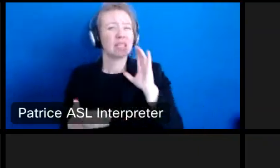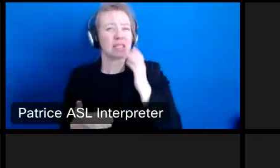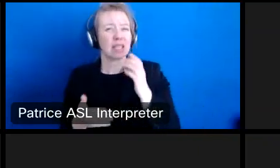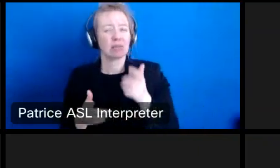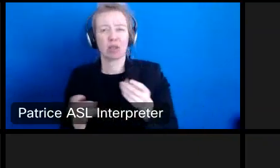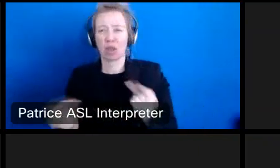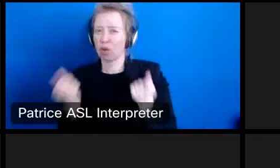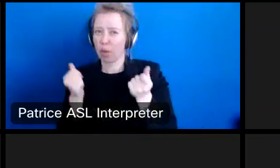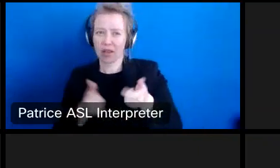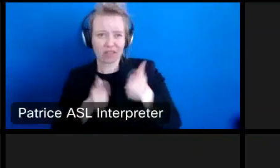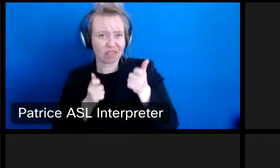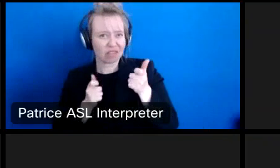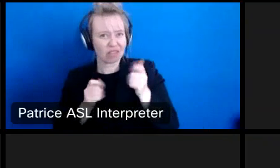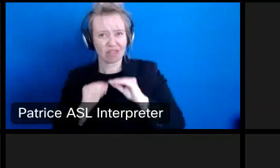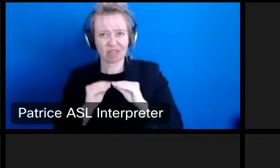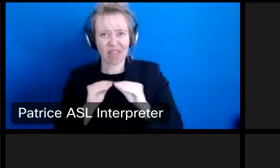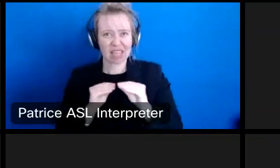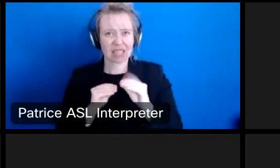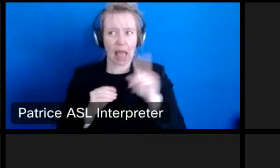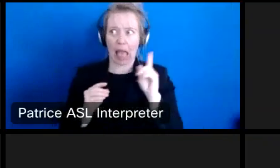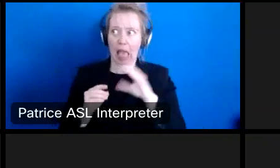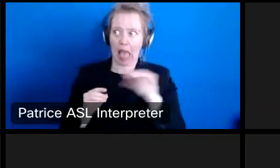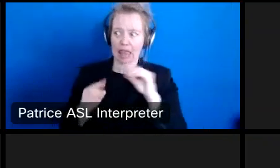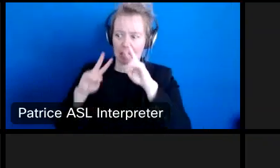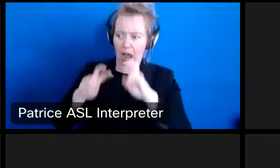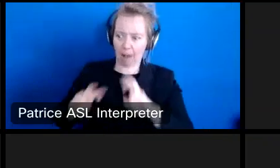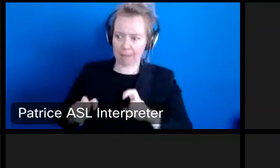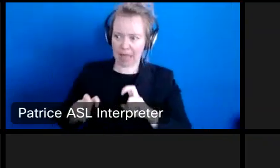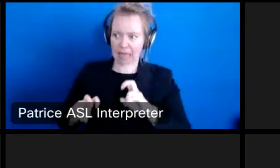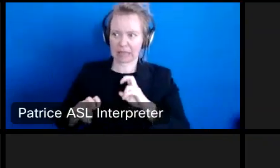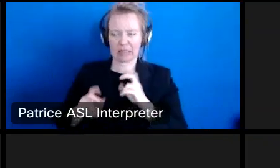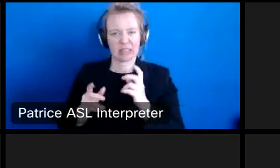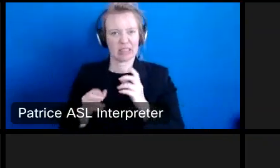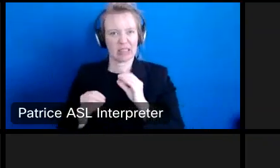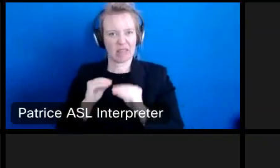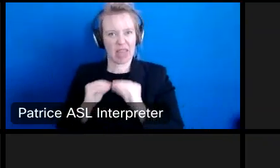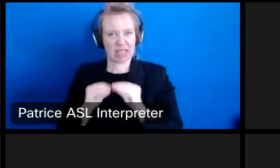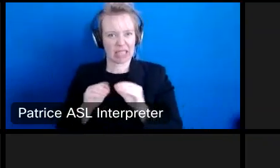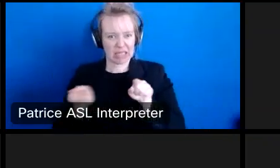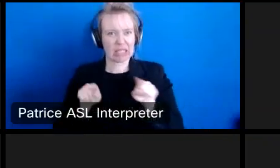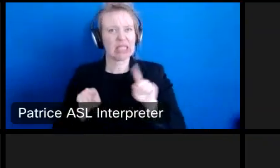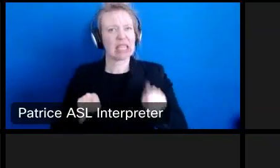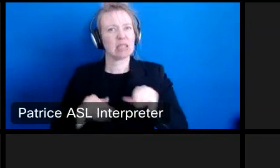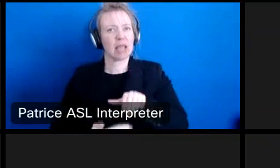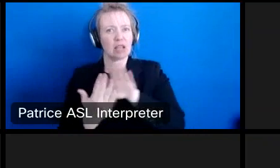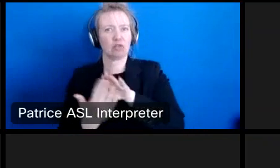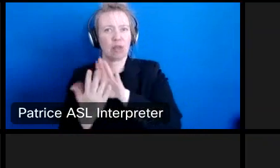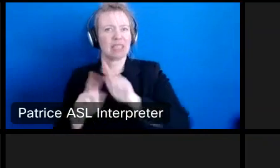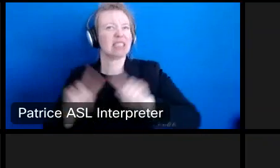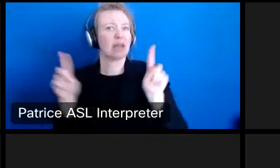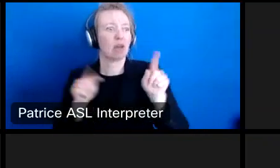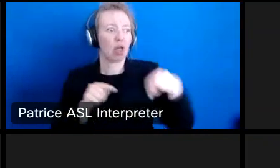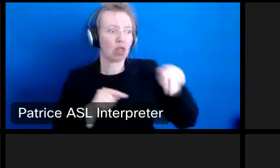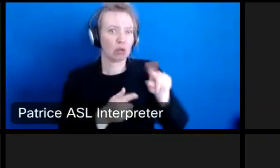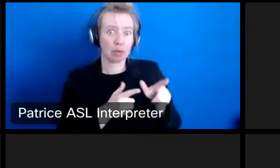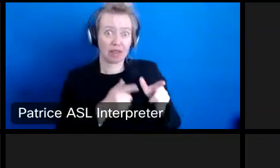complex fixes should be assessed differently, because there are small problems that can be fixed very quickly, and they